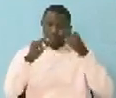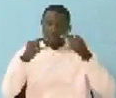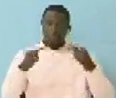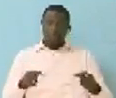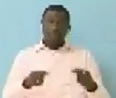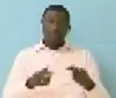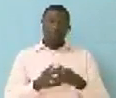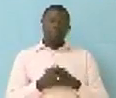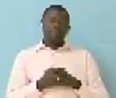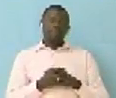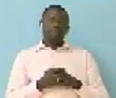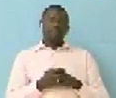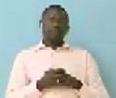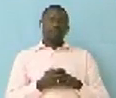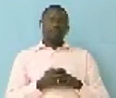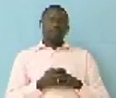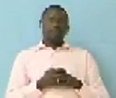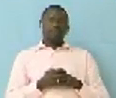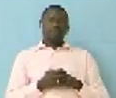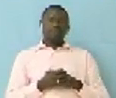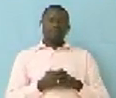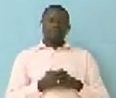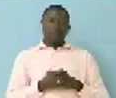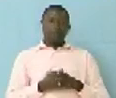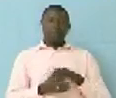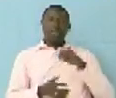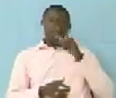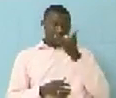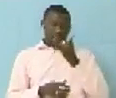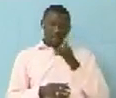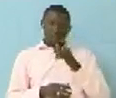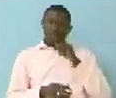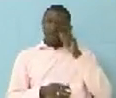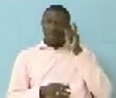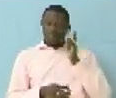Certainly, somebody has to take his statement, and the statement was taken. So